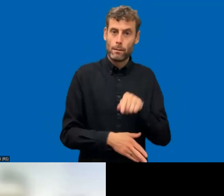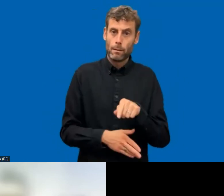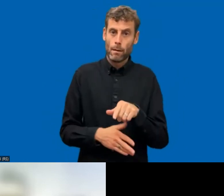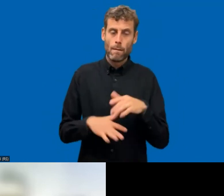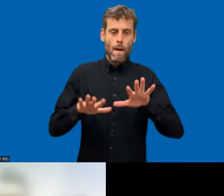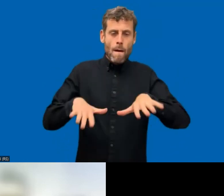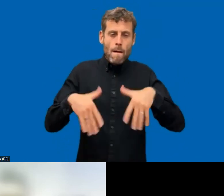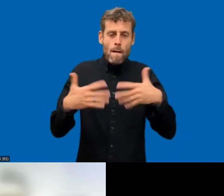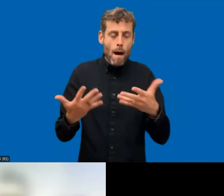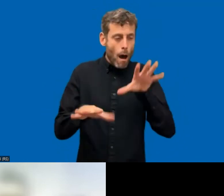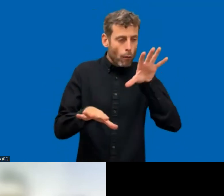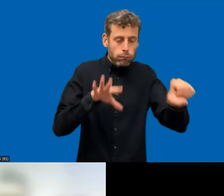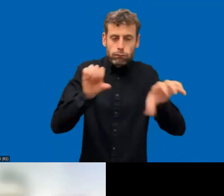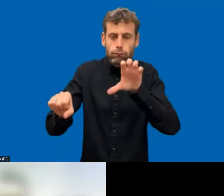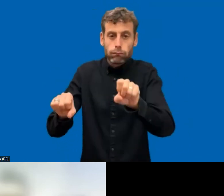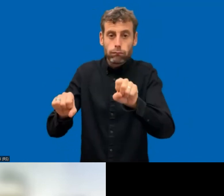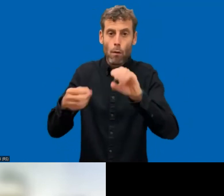standards can contribute to that.